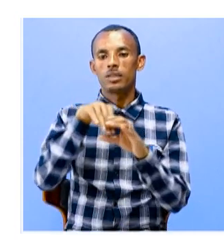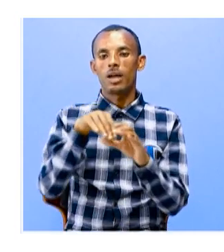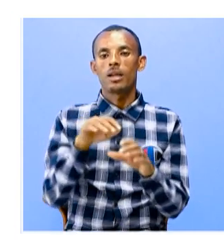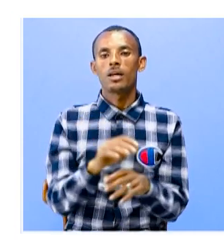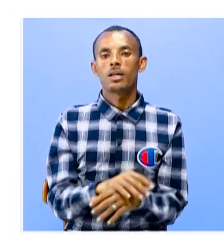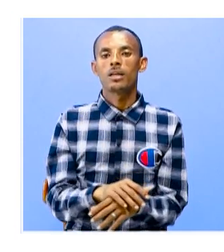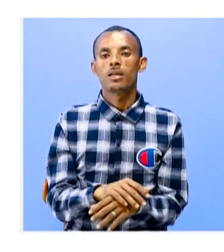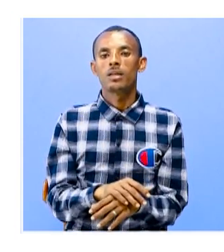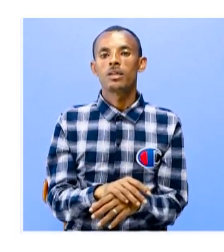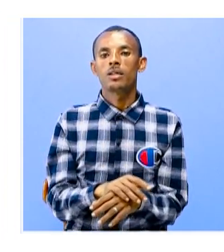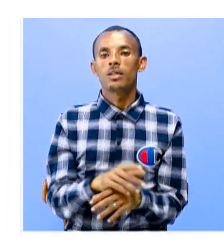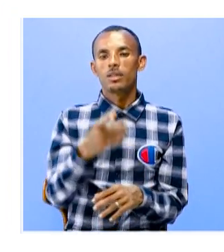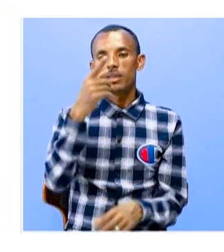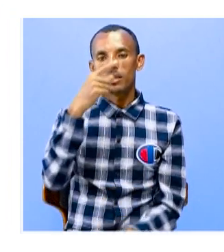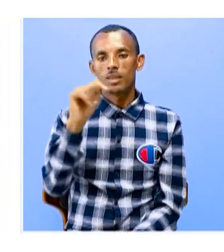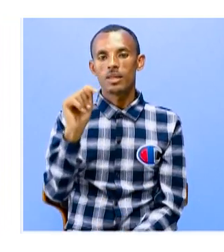the closed